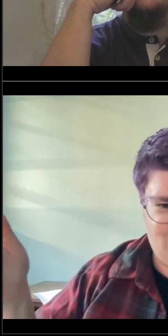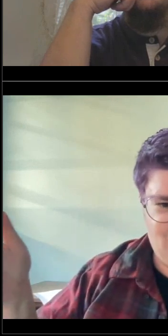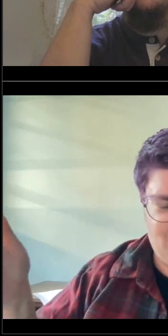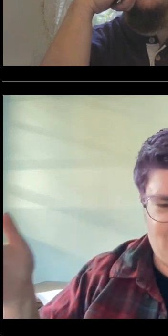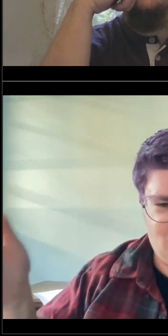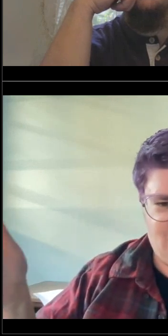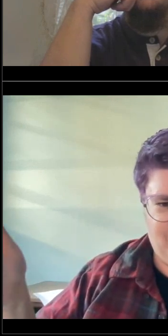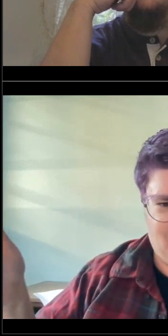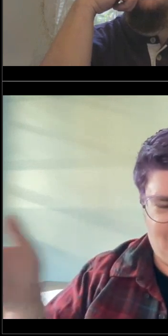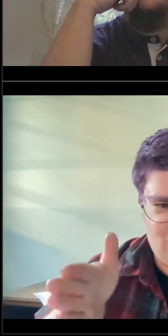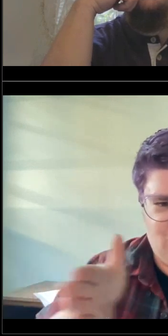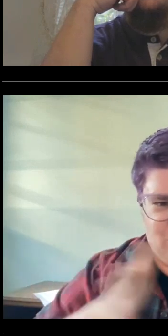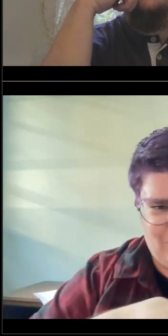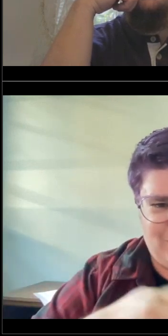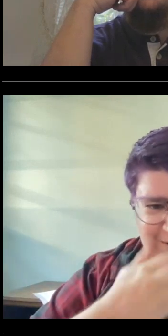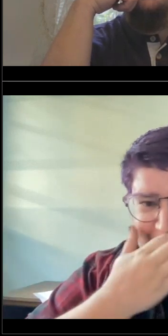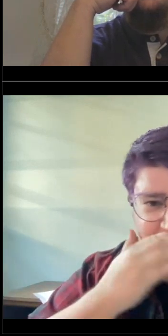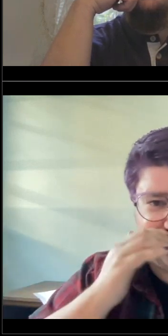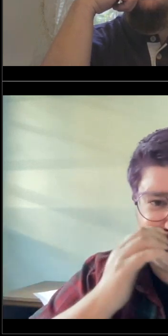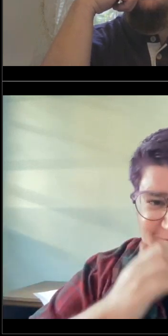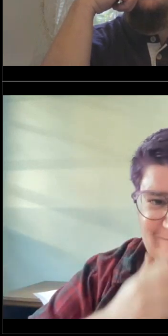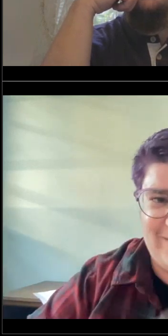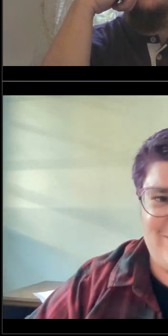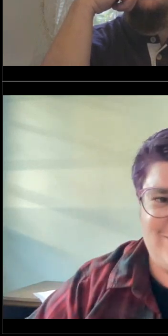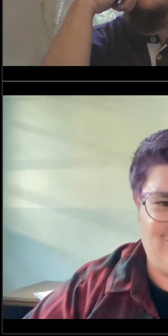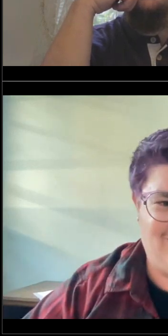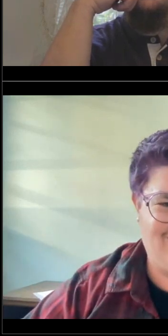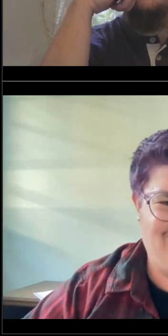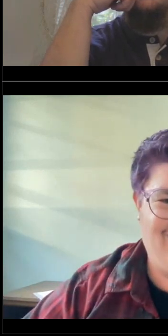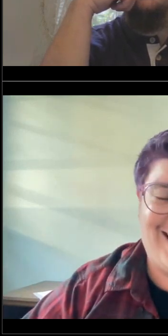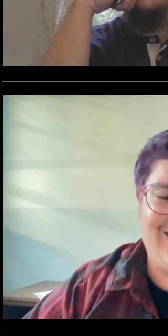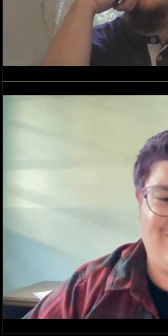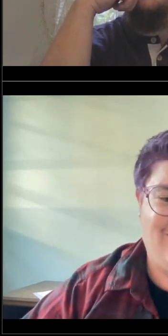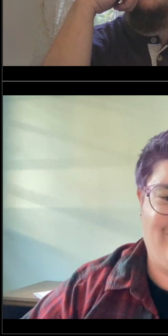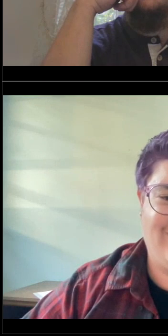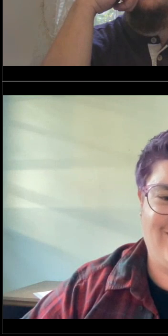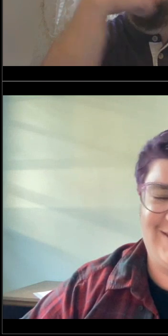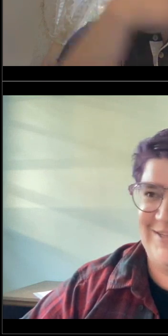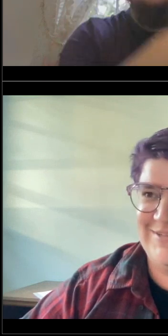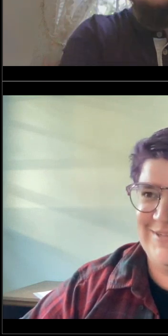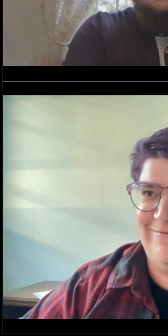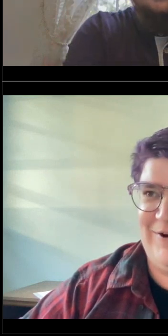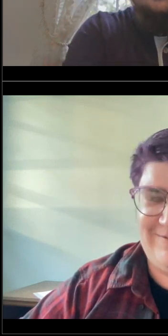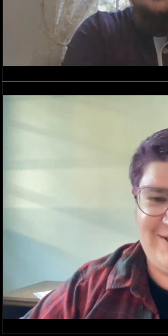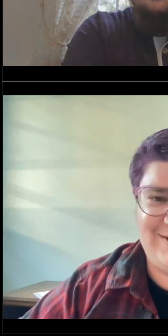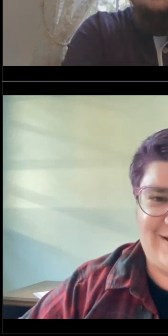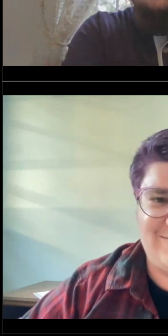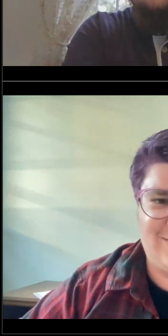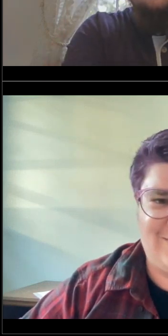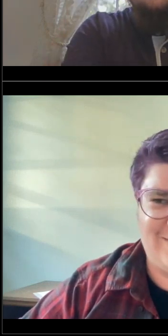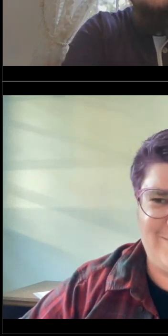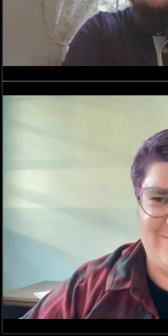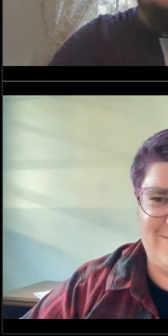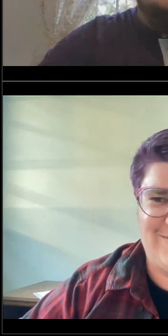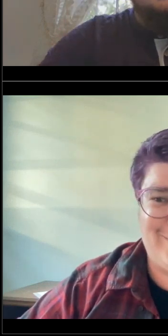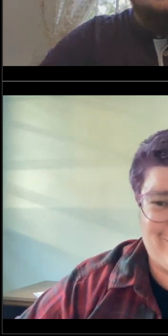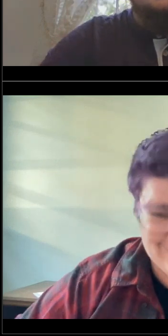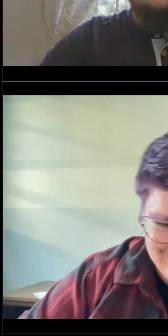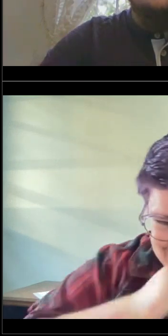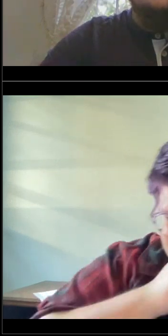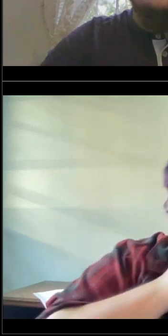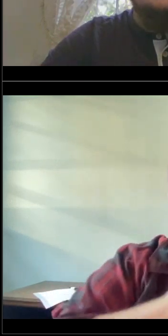3 and trans people have 2 or fewer. Yeah, have others heard this? I love this because I think it's very funny to have stereotypes of